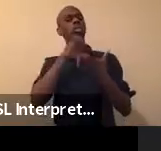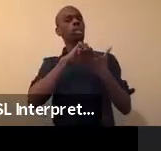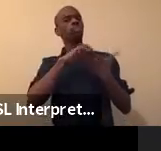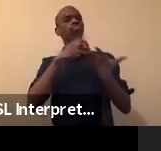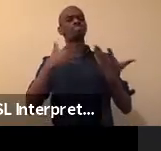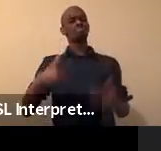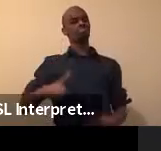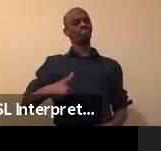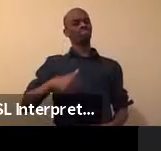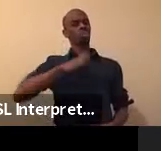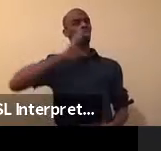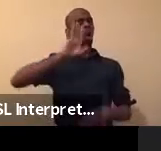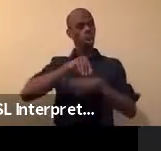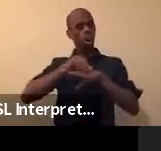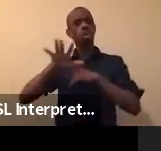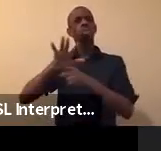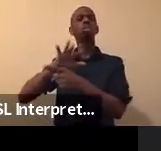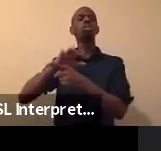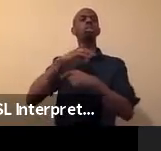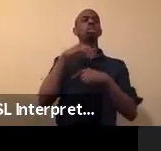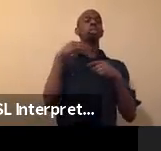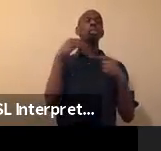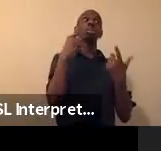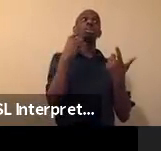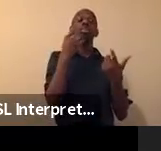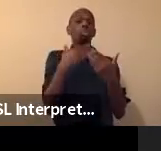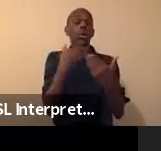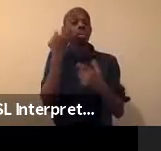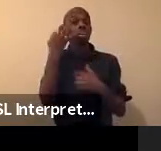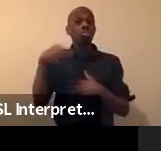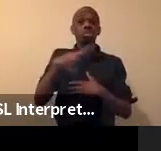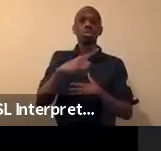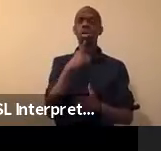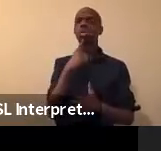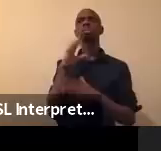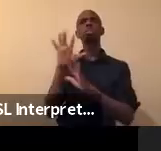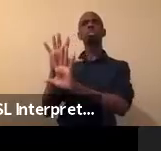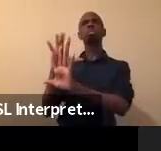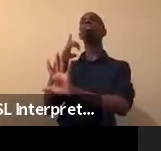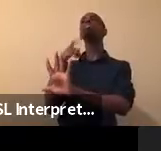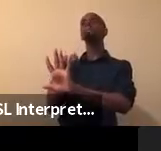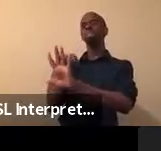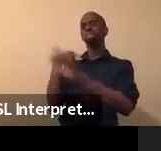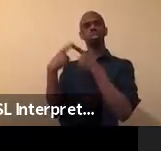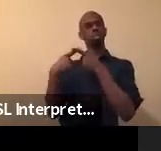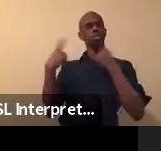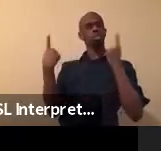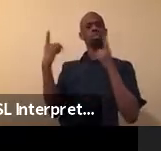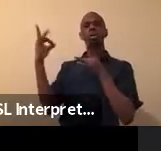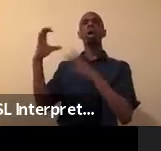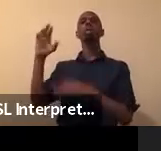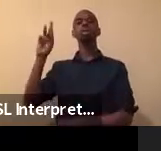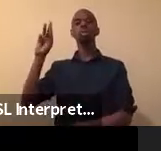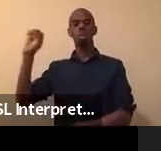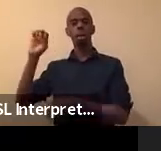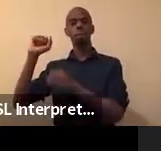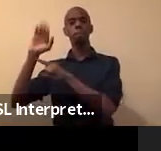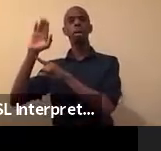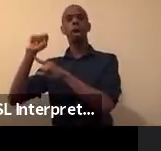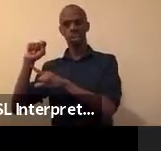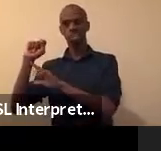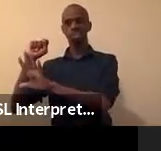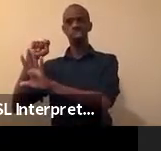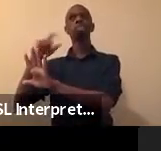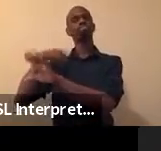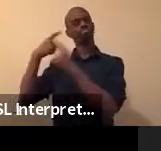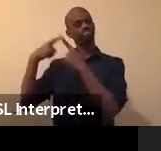tougher, hate crime laws, right? Even if we say we oppose hate crime acts, right? And so I don't have the answer to this, but it's something that I've been thinking